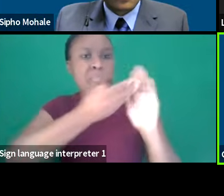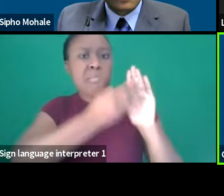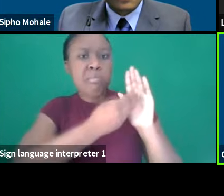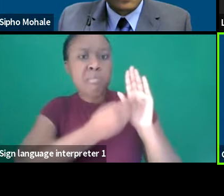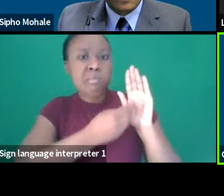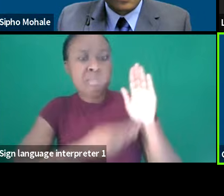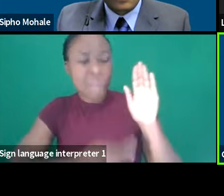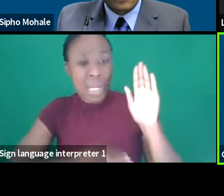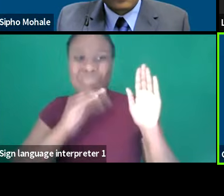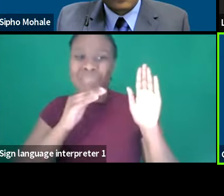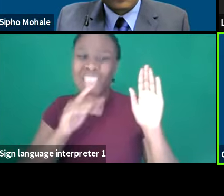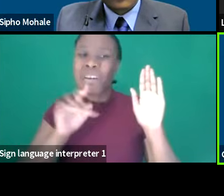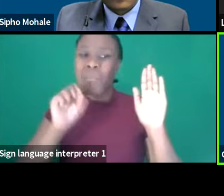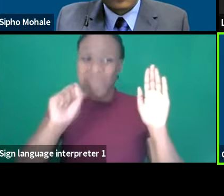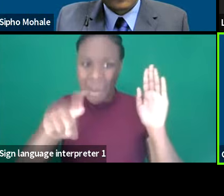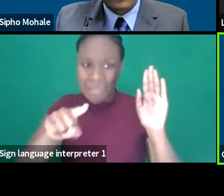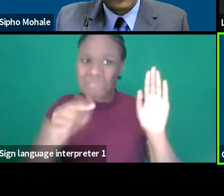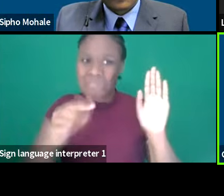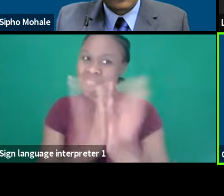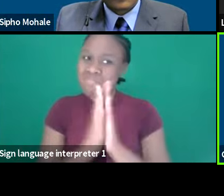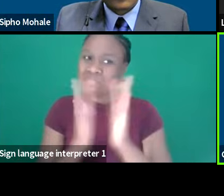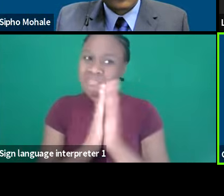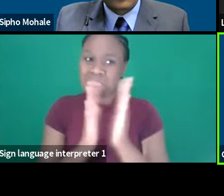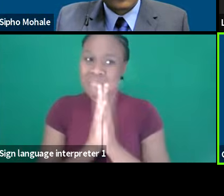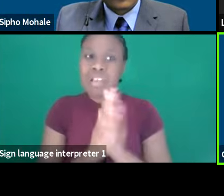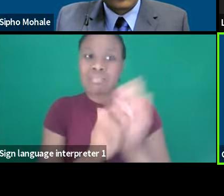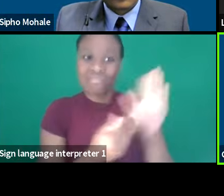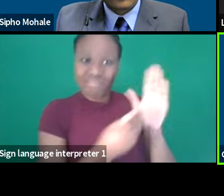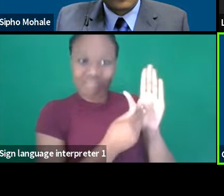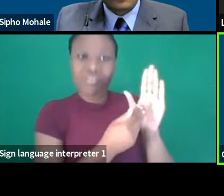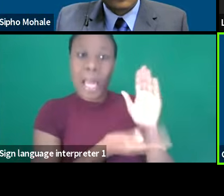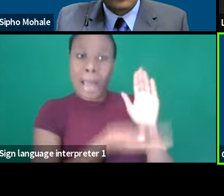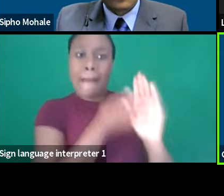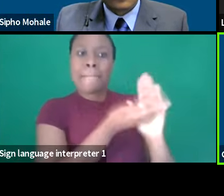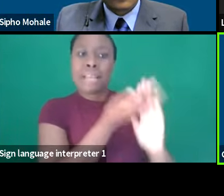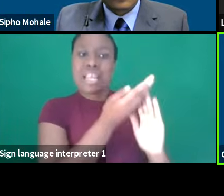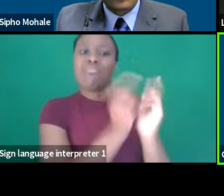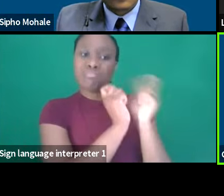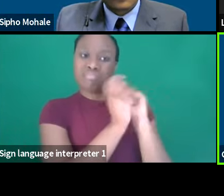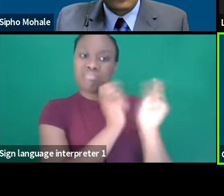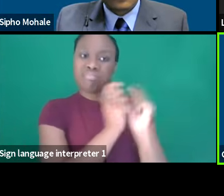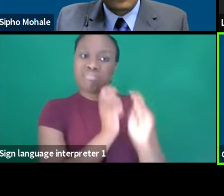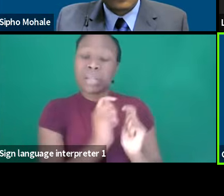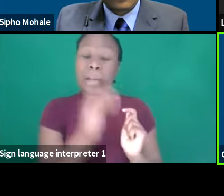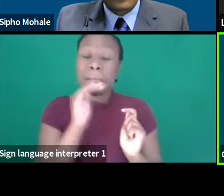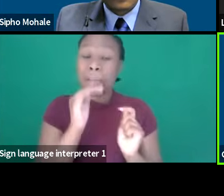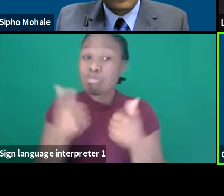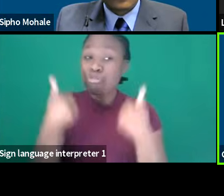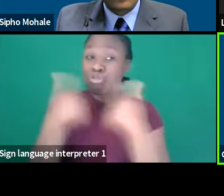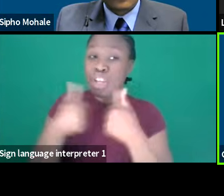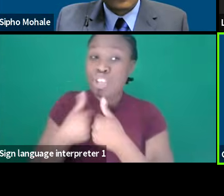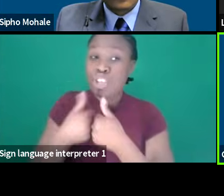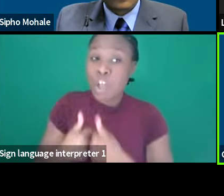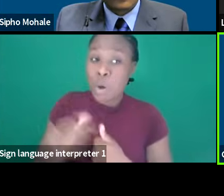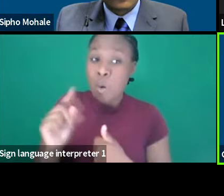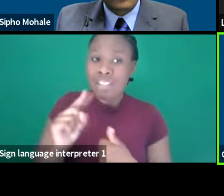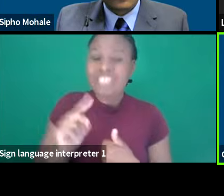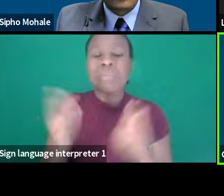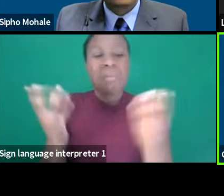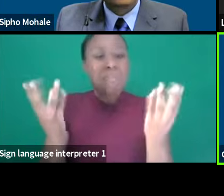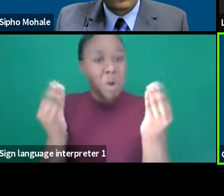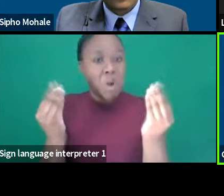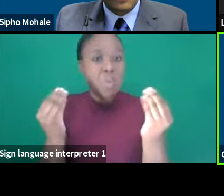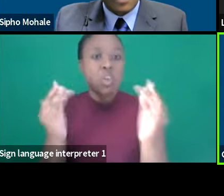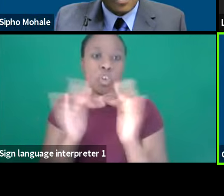you that you need to update your bank details. So I think the challenge of the taxpayer might be their contact details are not up to